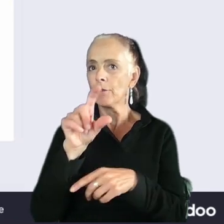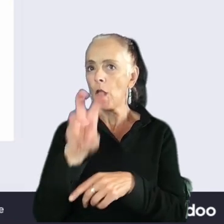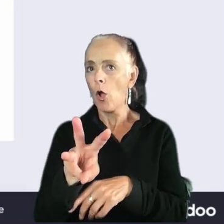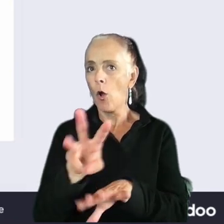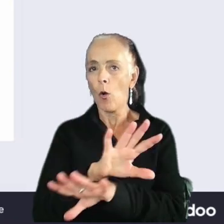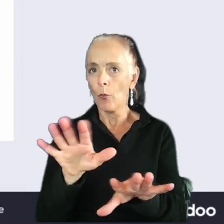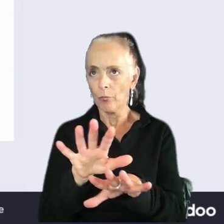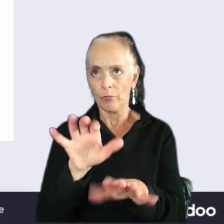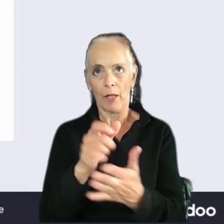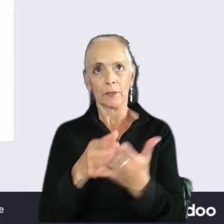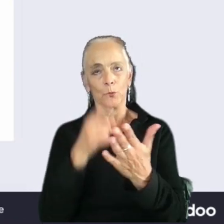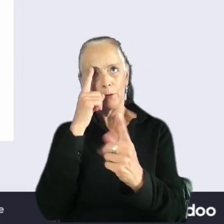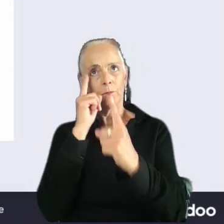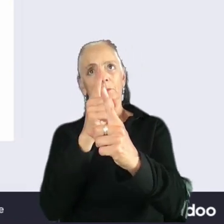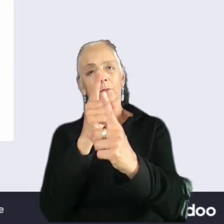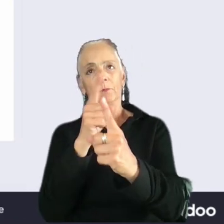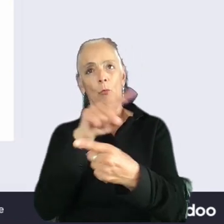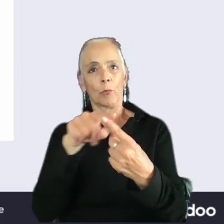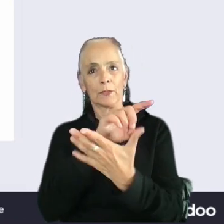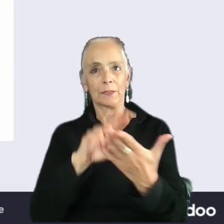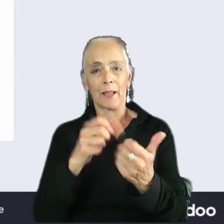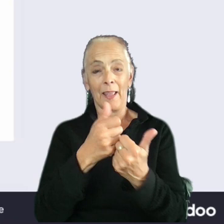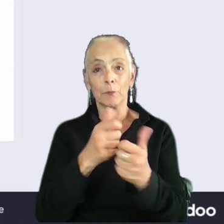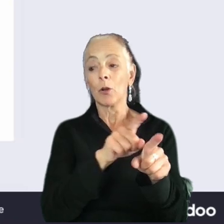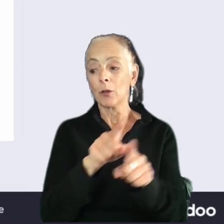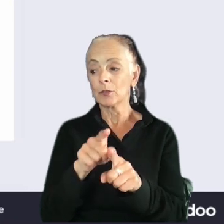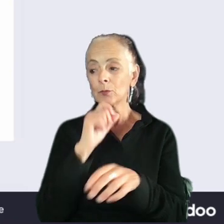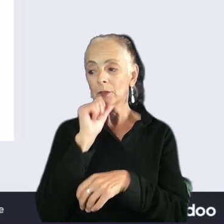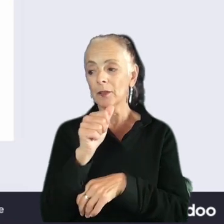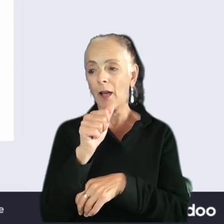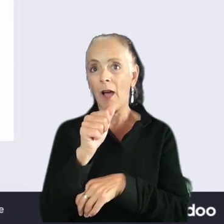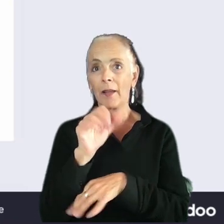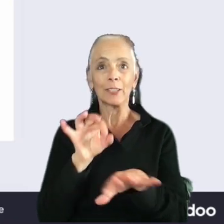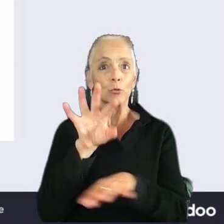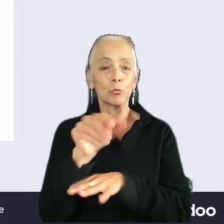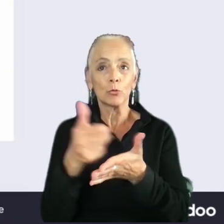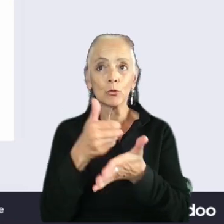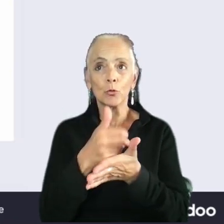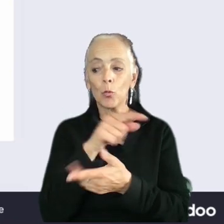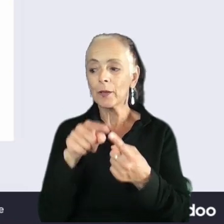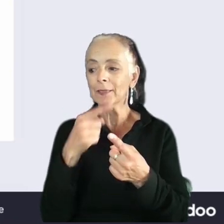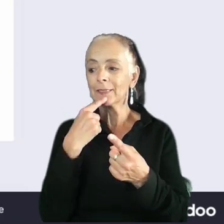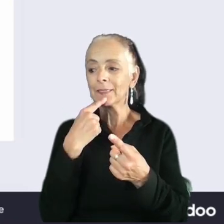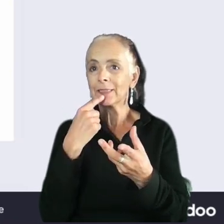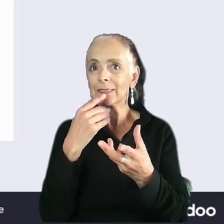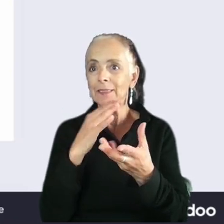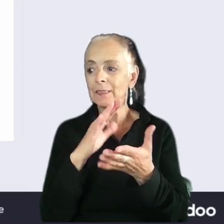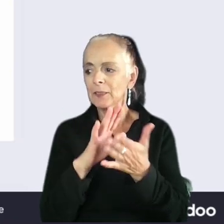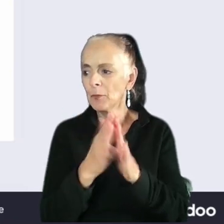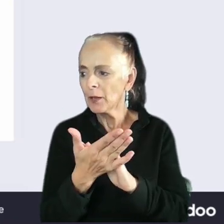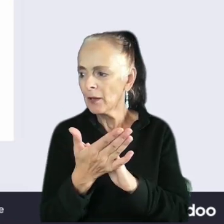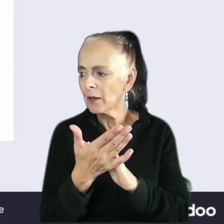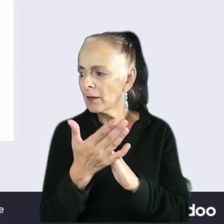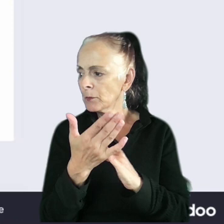are all aiming for when we are designing games. And I wouldn't also introduce it when it seems like they are getting bored because they might